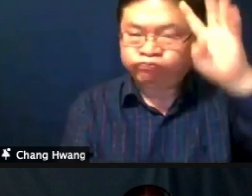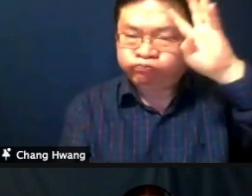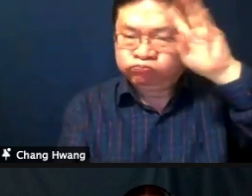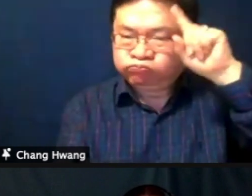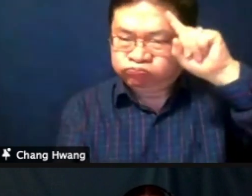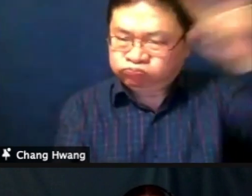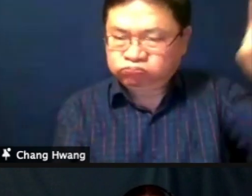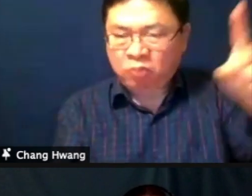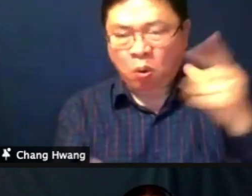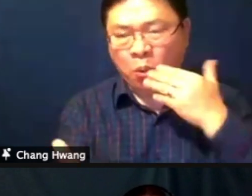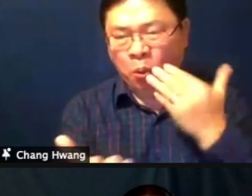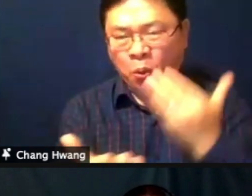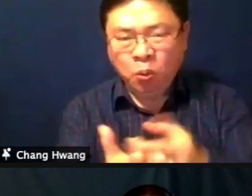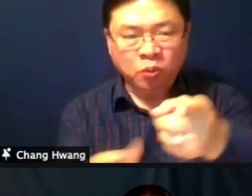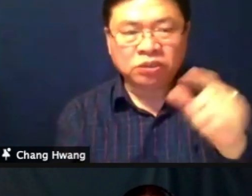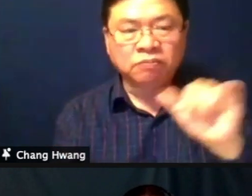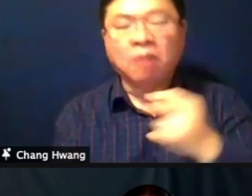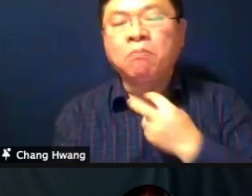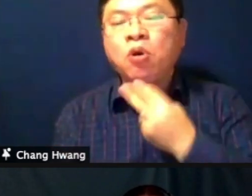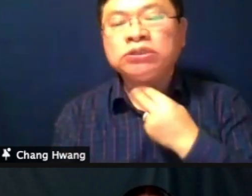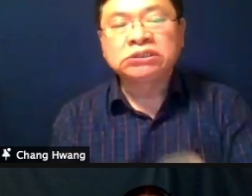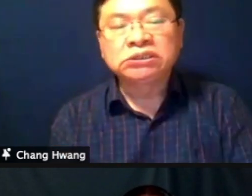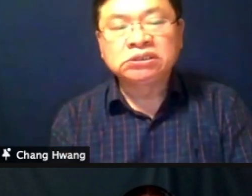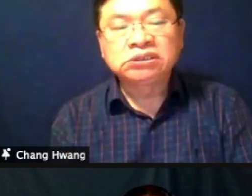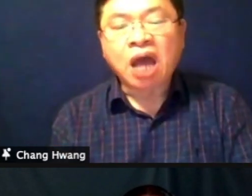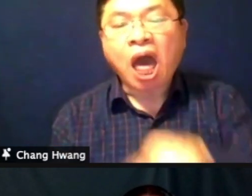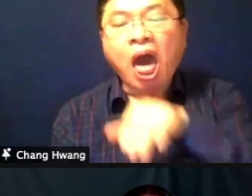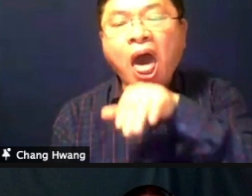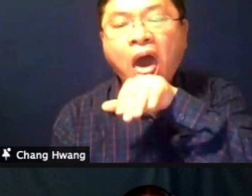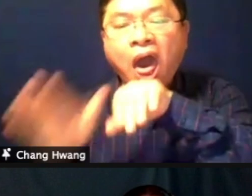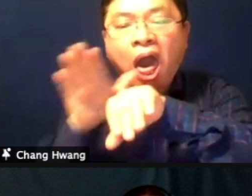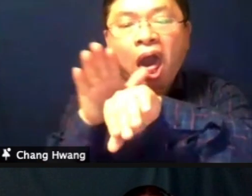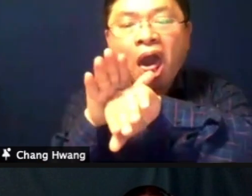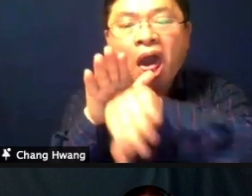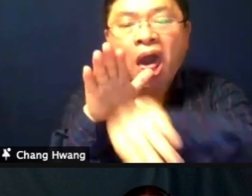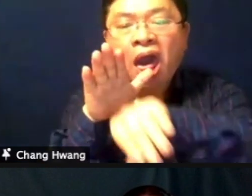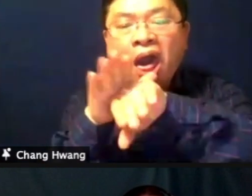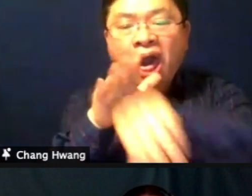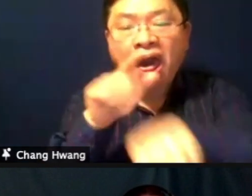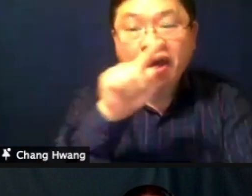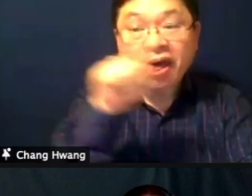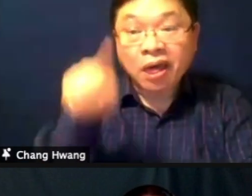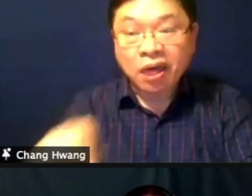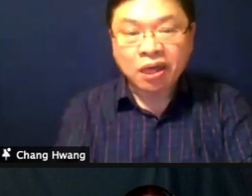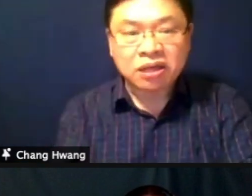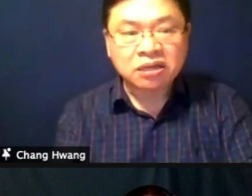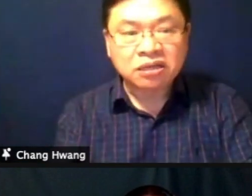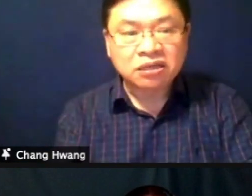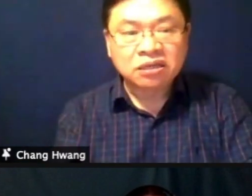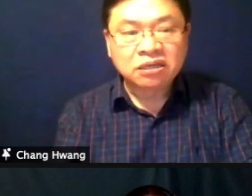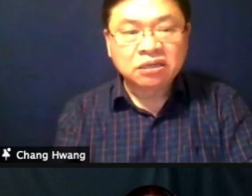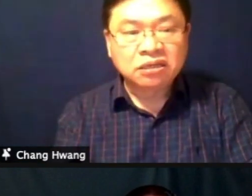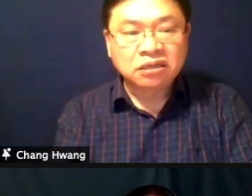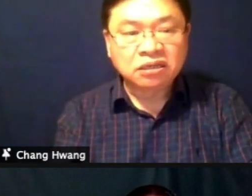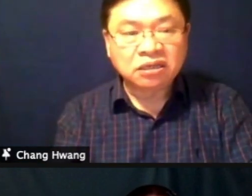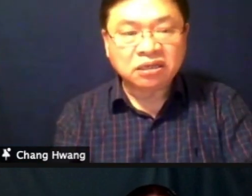it's the written system is not like we use in America. The actual written style is based